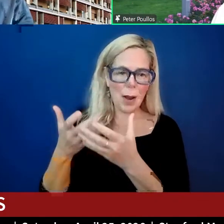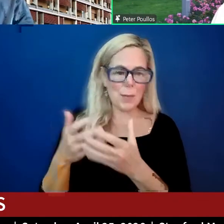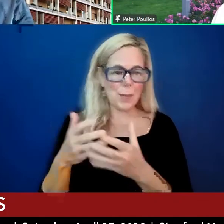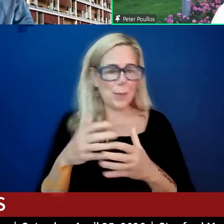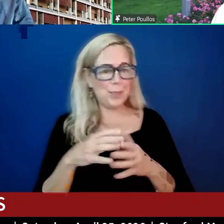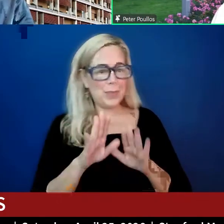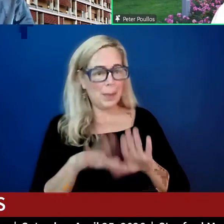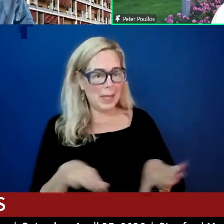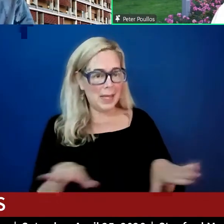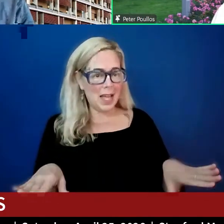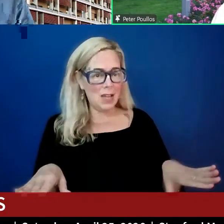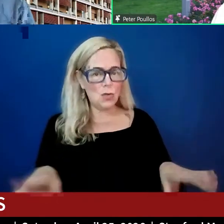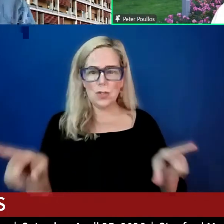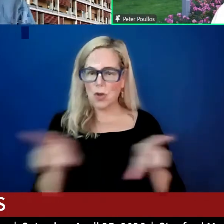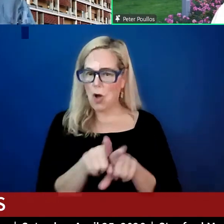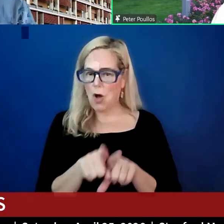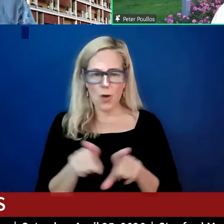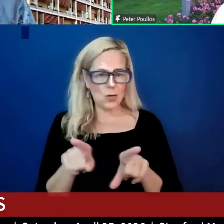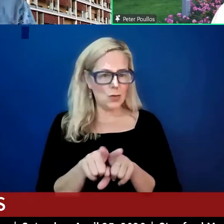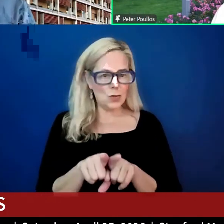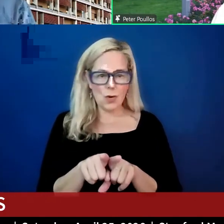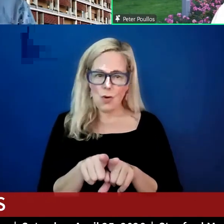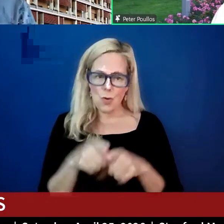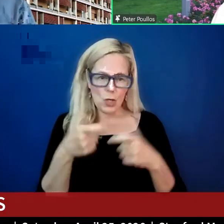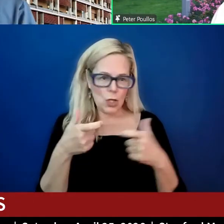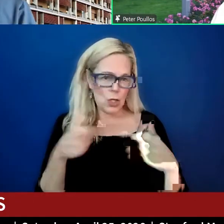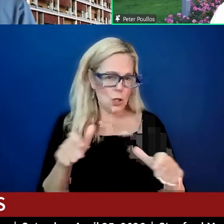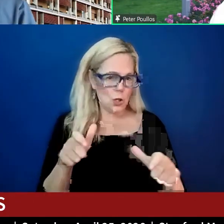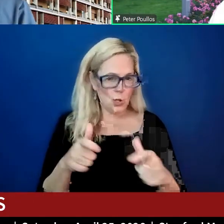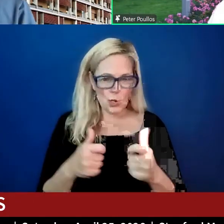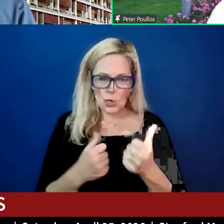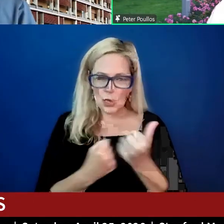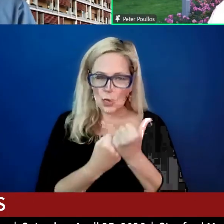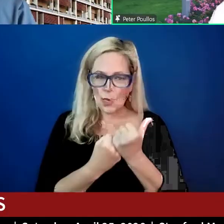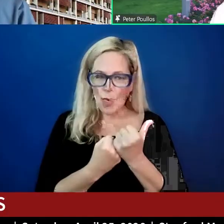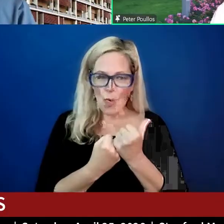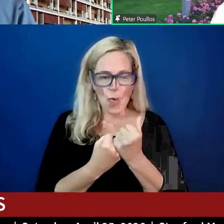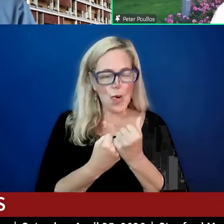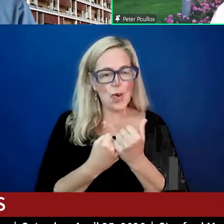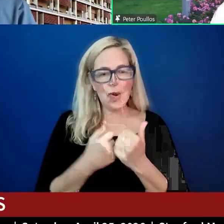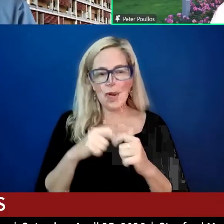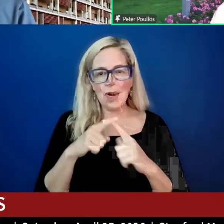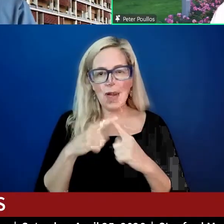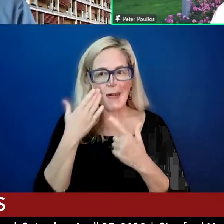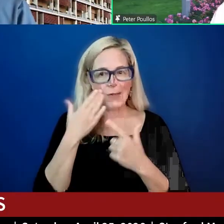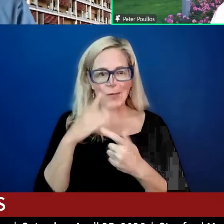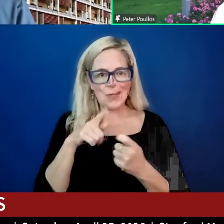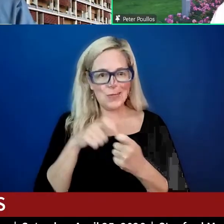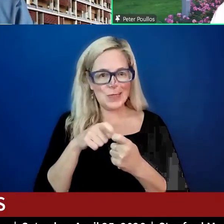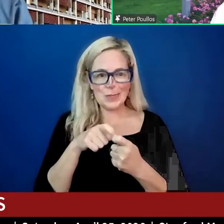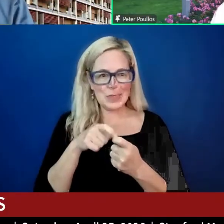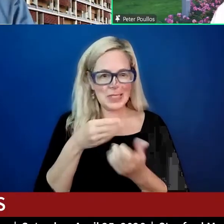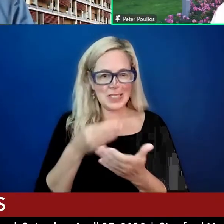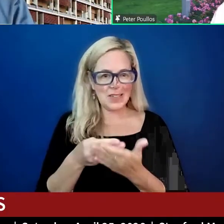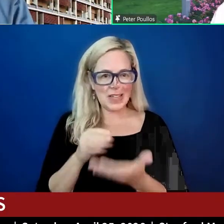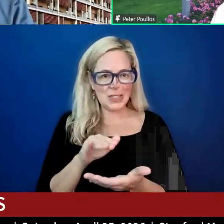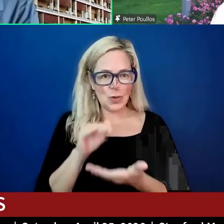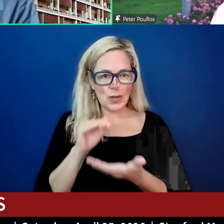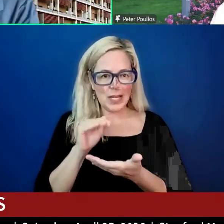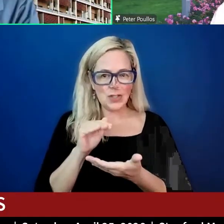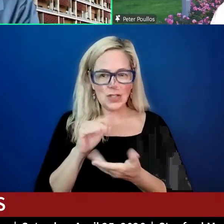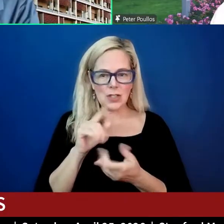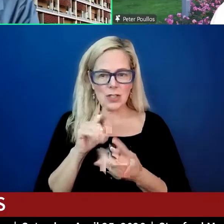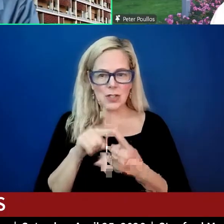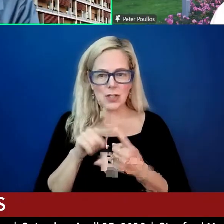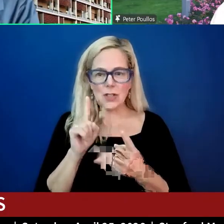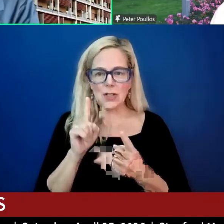Pediatrics also has been a huge supporter. I don't know if they made a specific donation this Yes, year. the Maternal Child